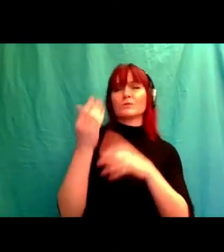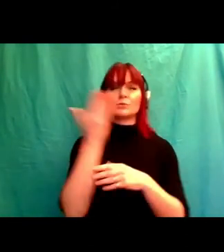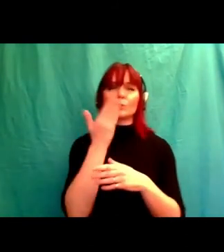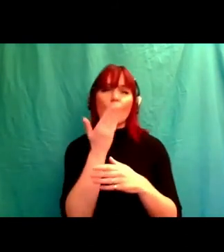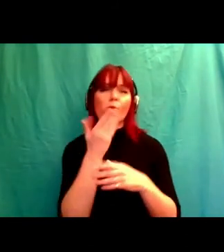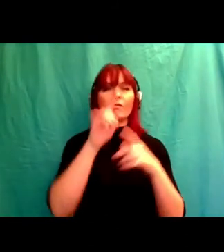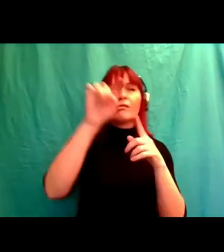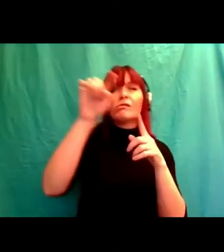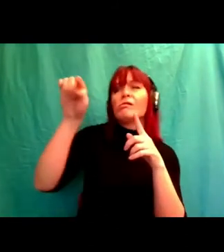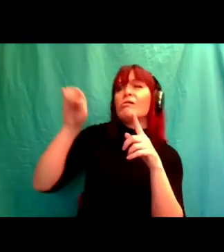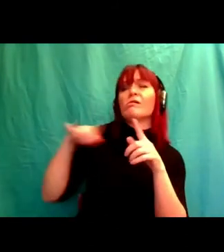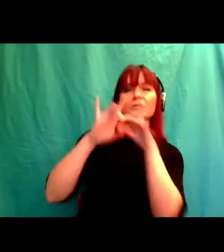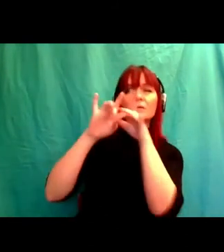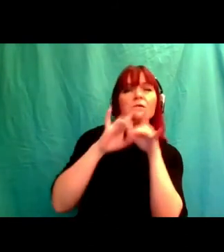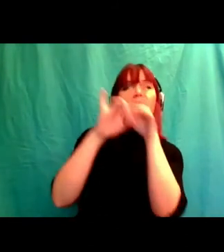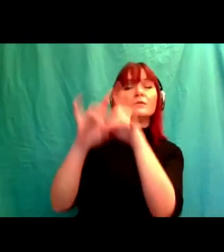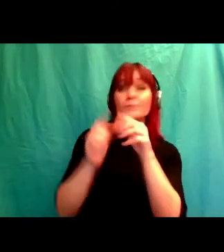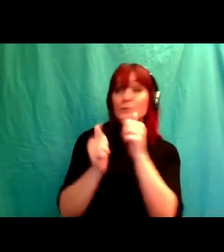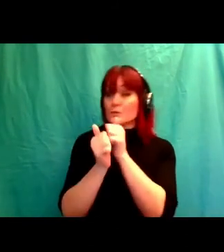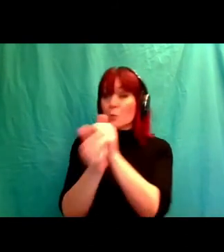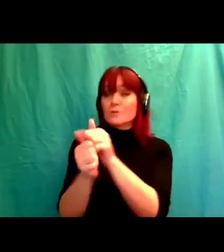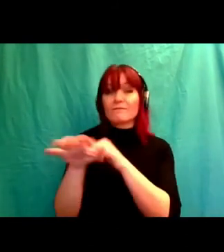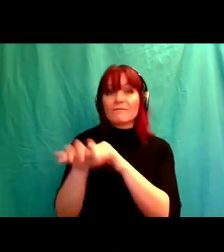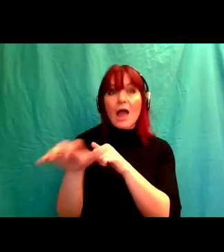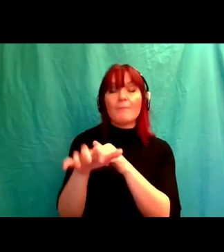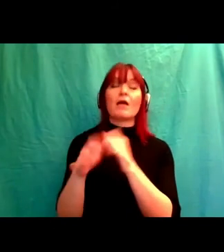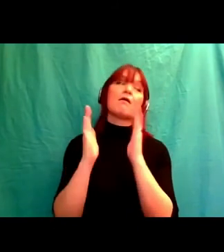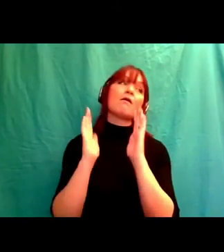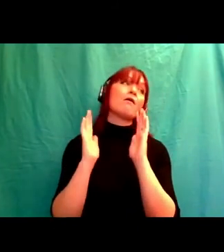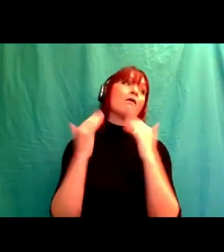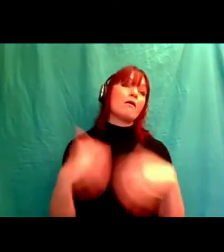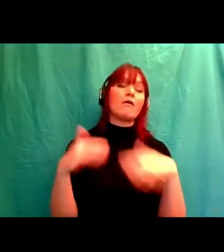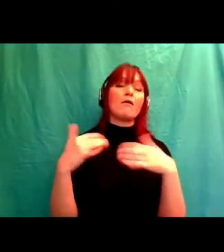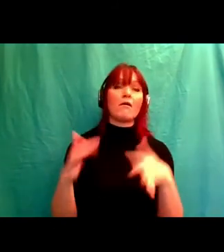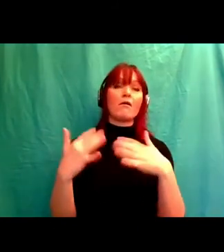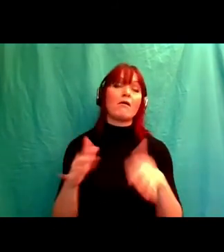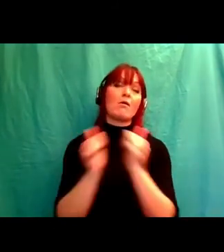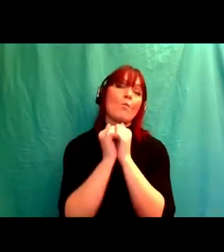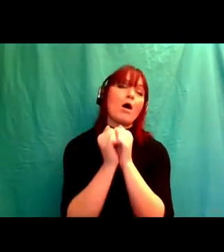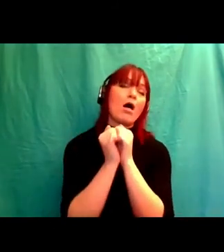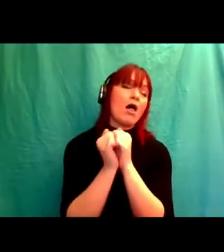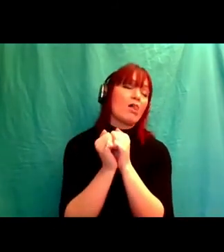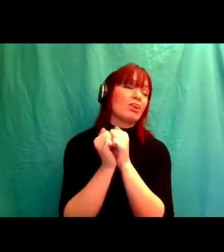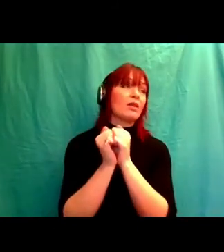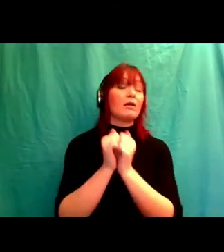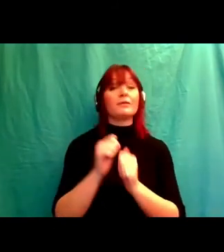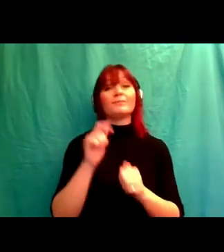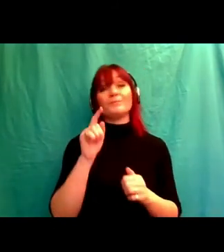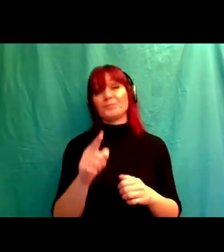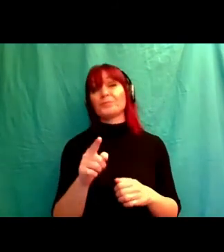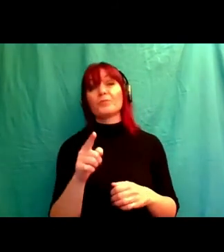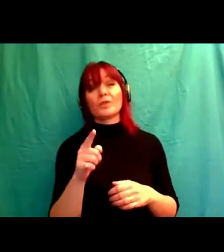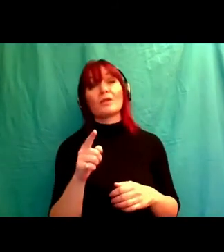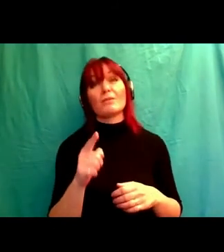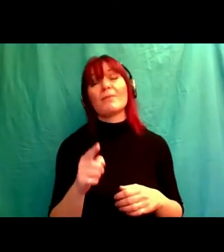networks, supporting families, all of that paid dividends. But even they, when you asked them, said, we wish we prioritised the mental health support